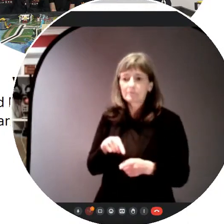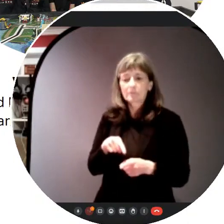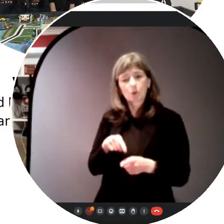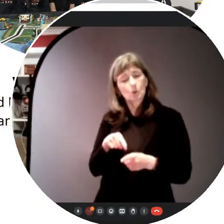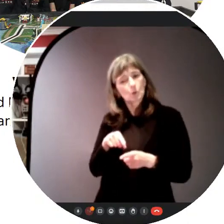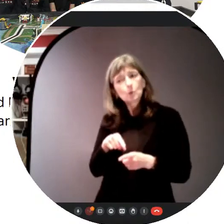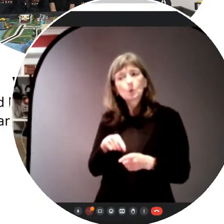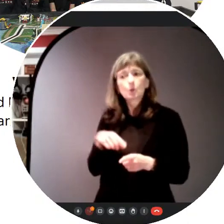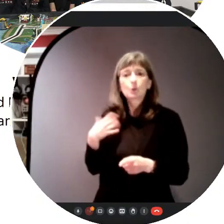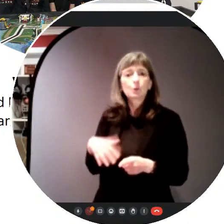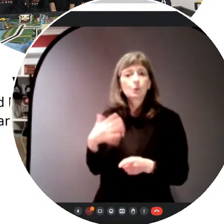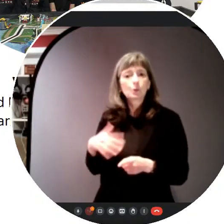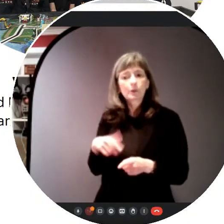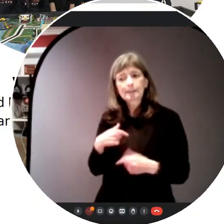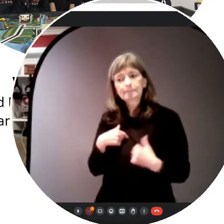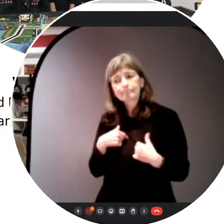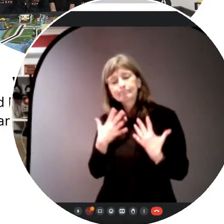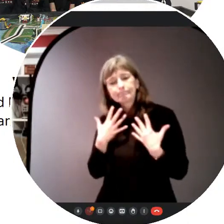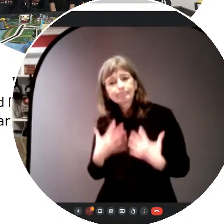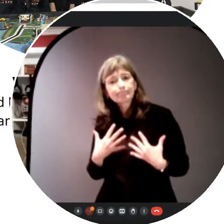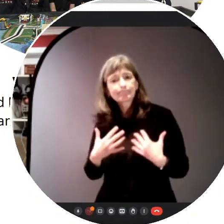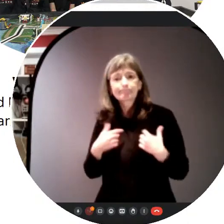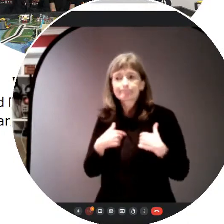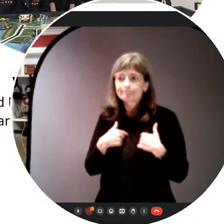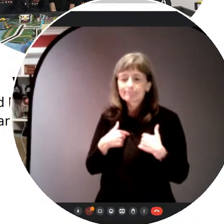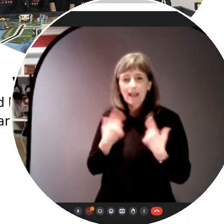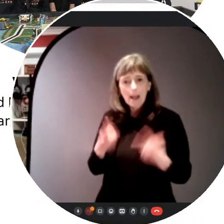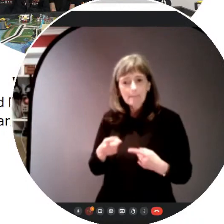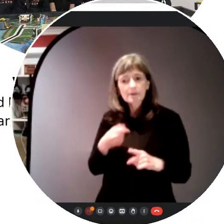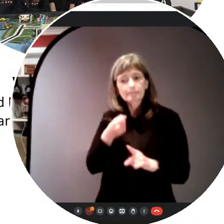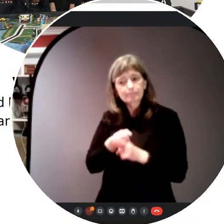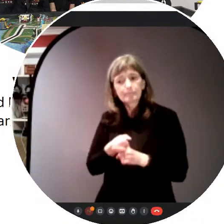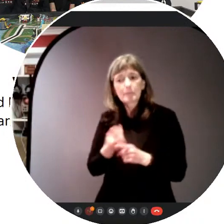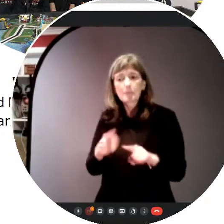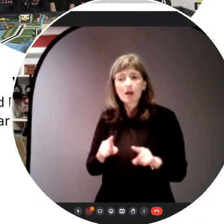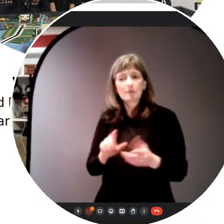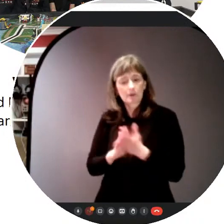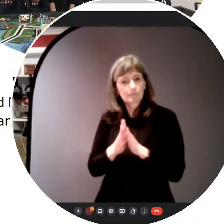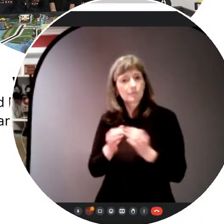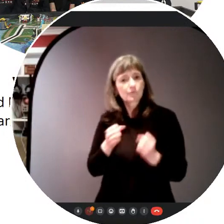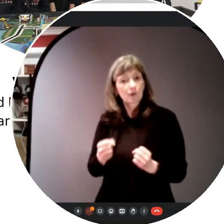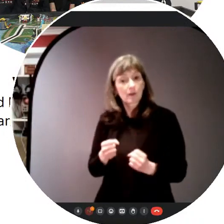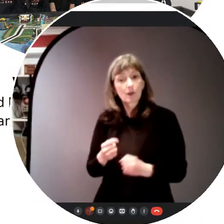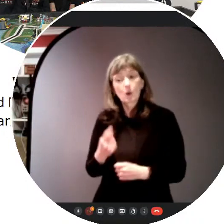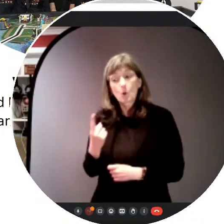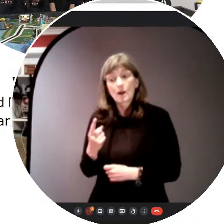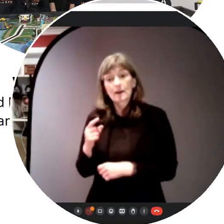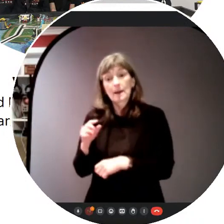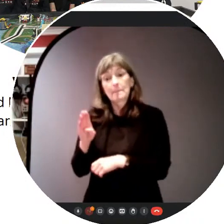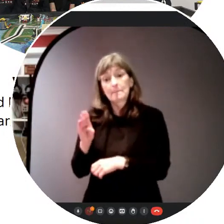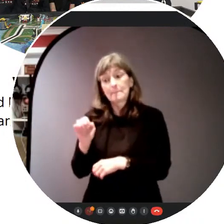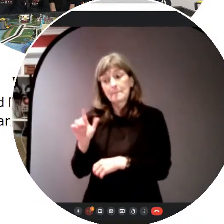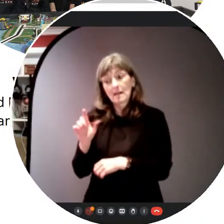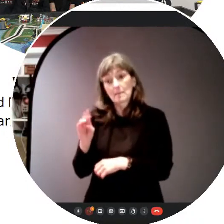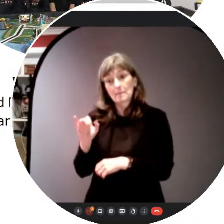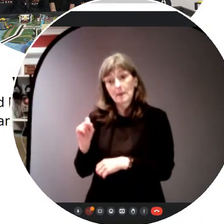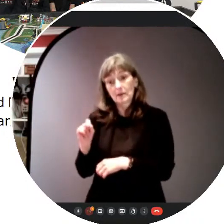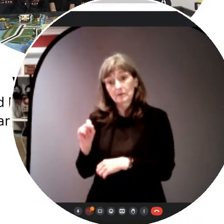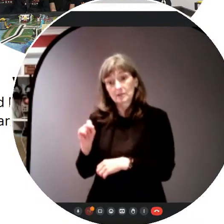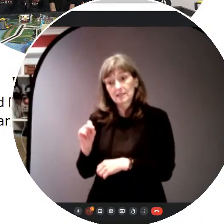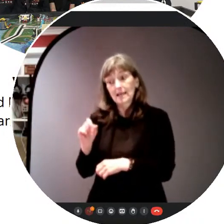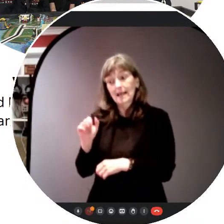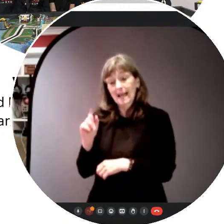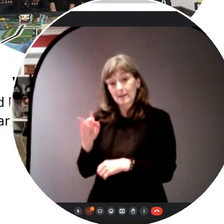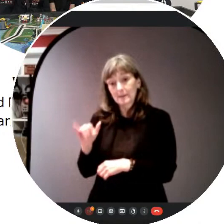out of their unfortunate incident much stronger. We have a Lego team from Valmont Academy in Kings Point, who